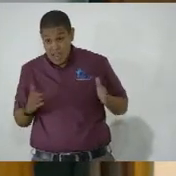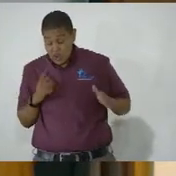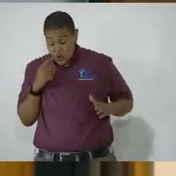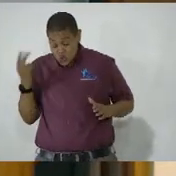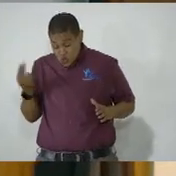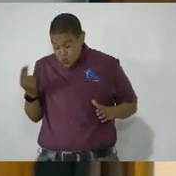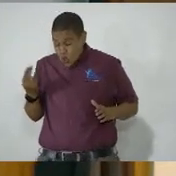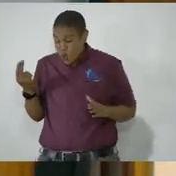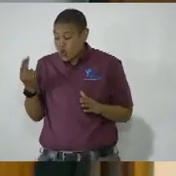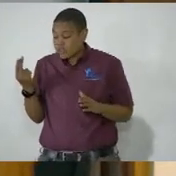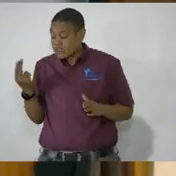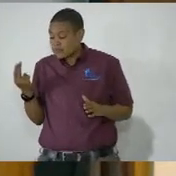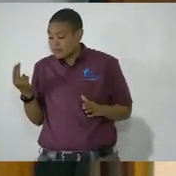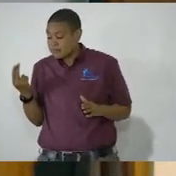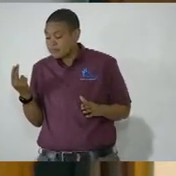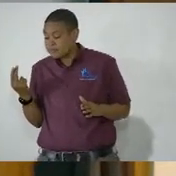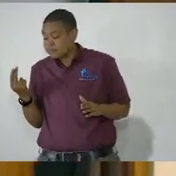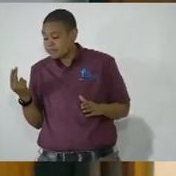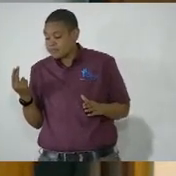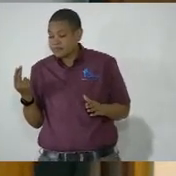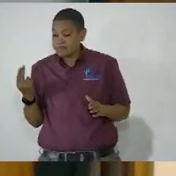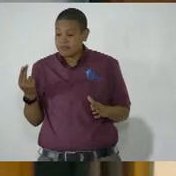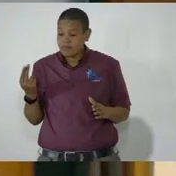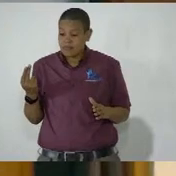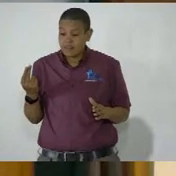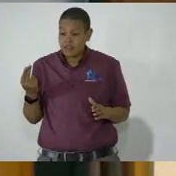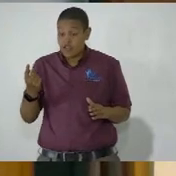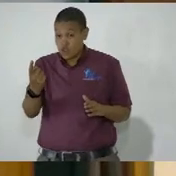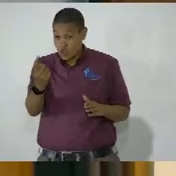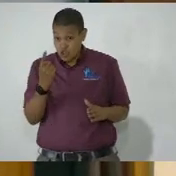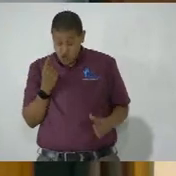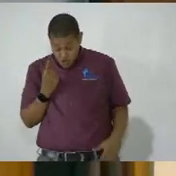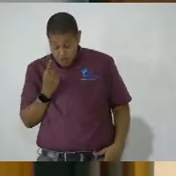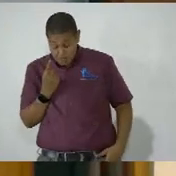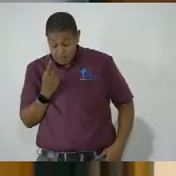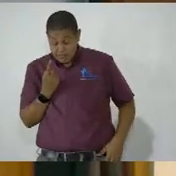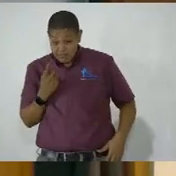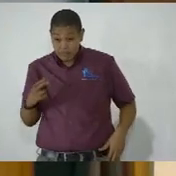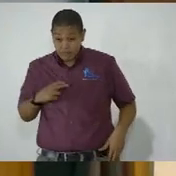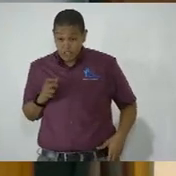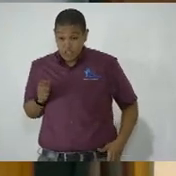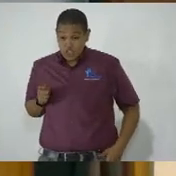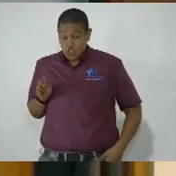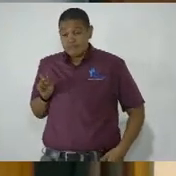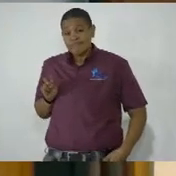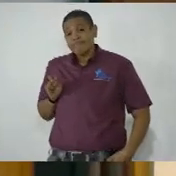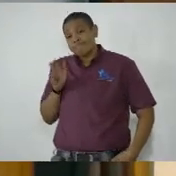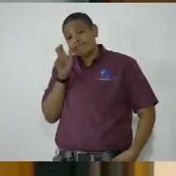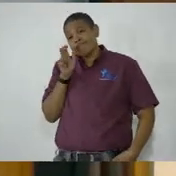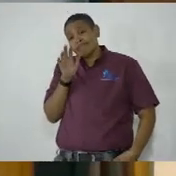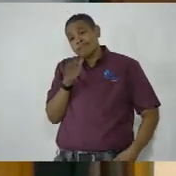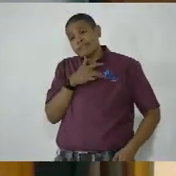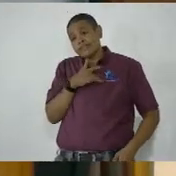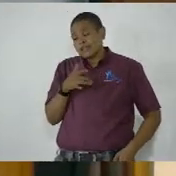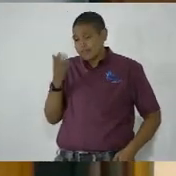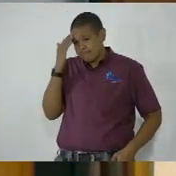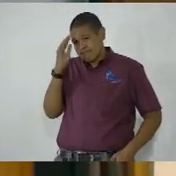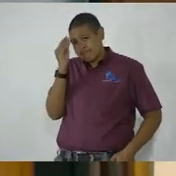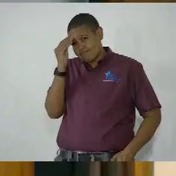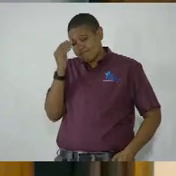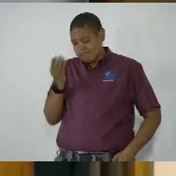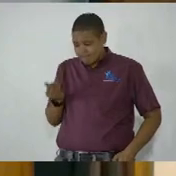use MEDAR, that is, you come before one of the retired judges who will be sensitized